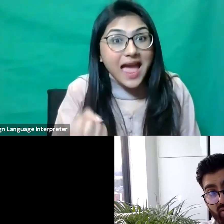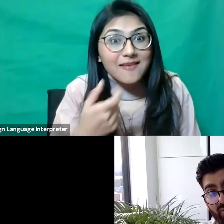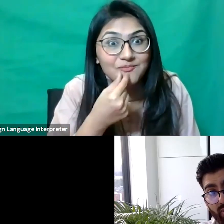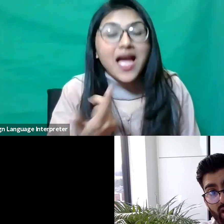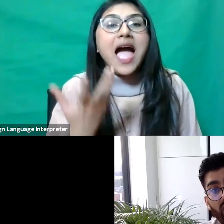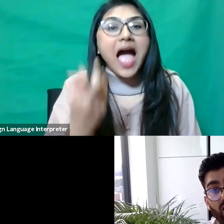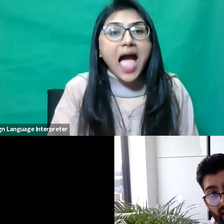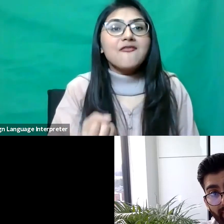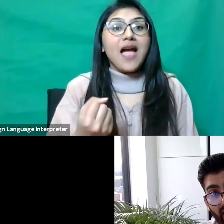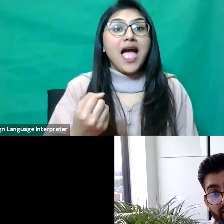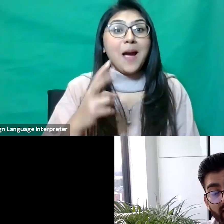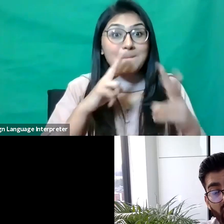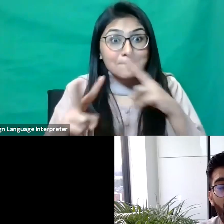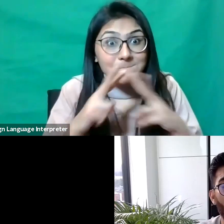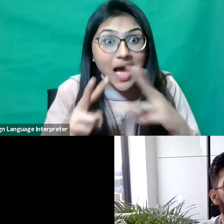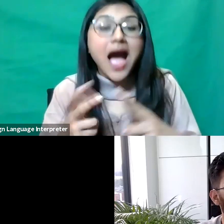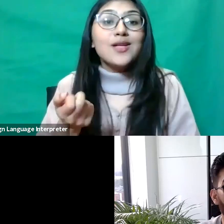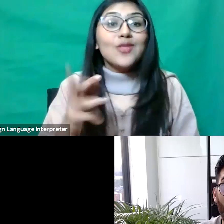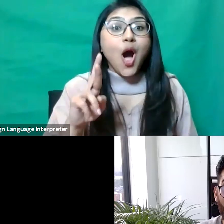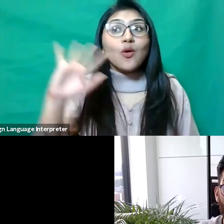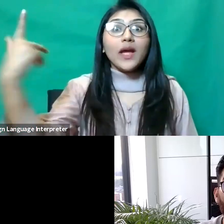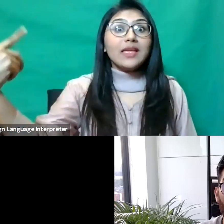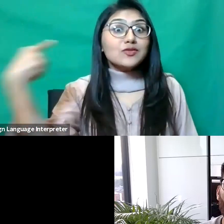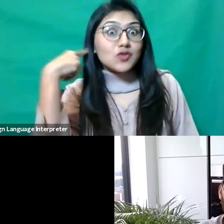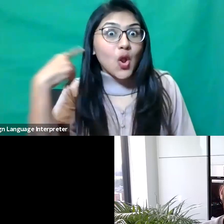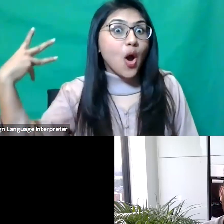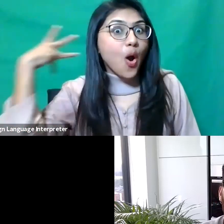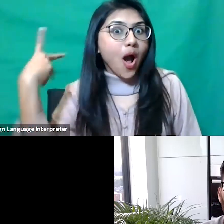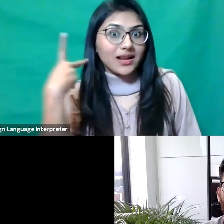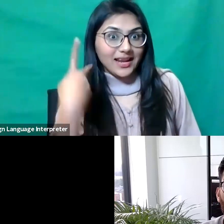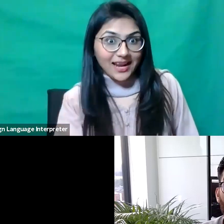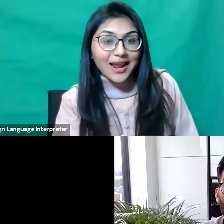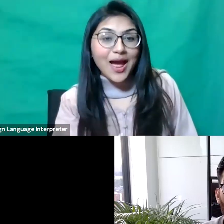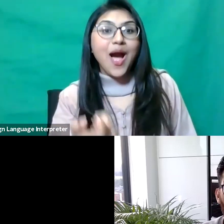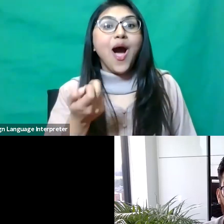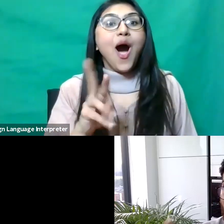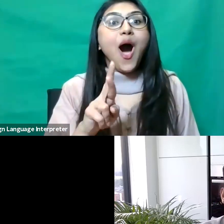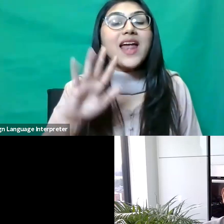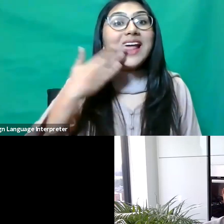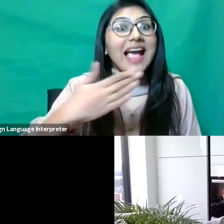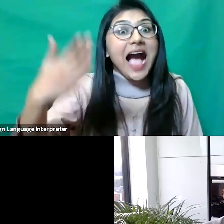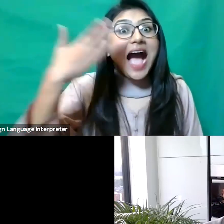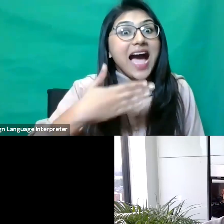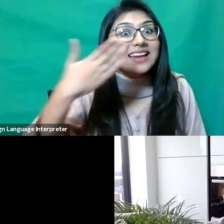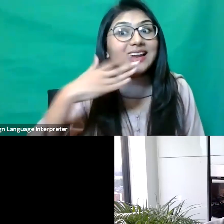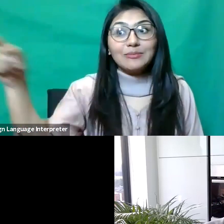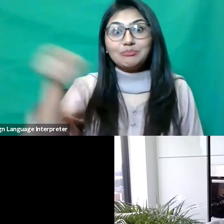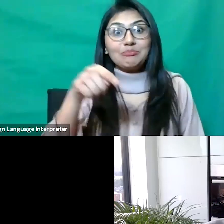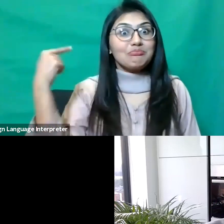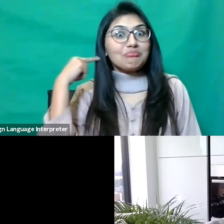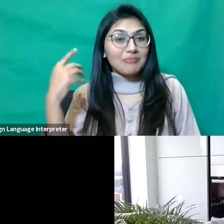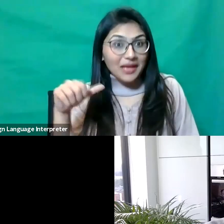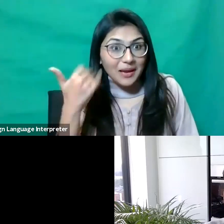to listen to a cochlear implant. But I mean, you should check it out as well. For those people who don't know,